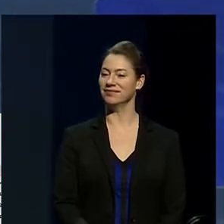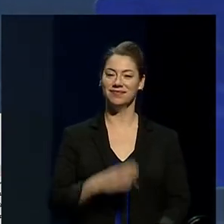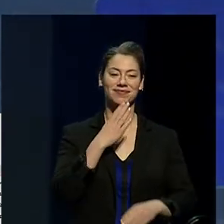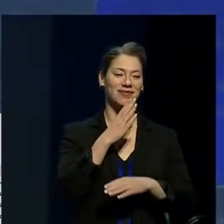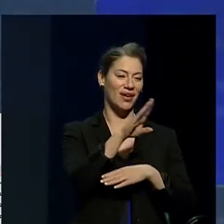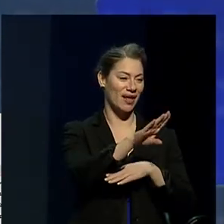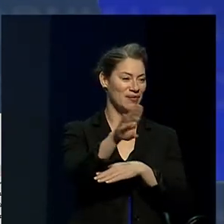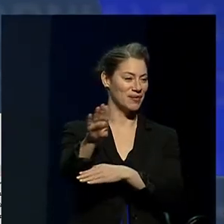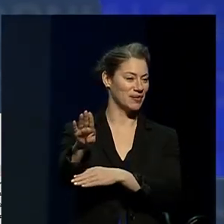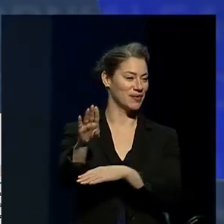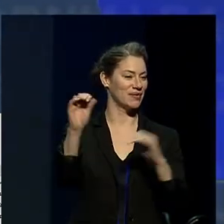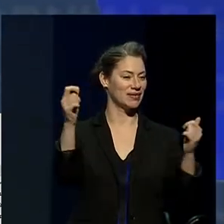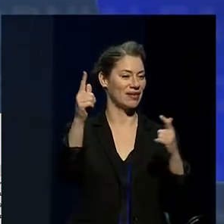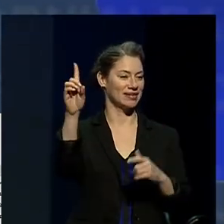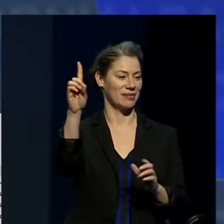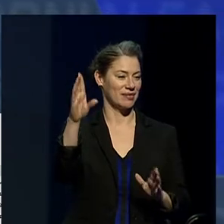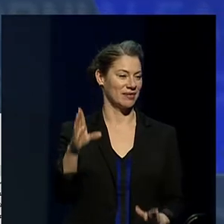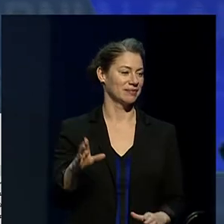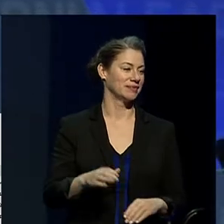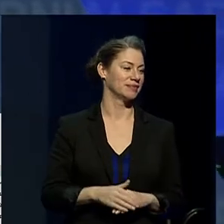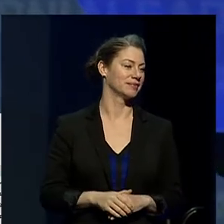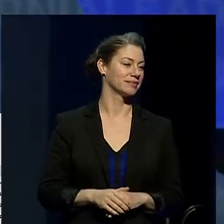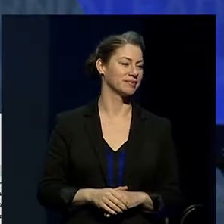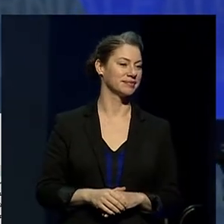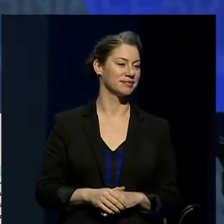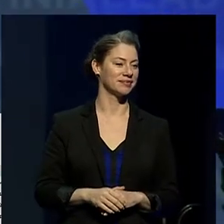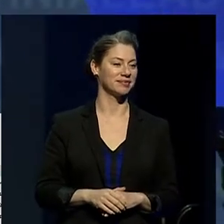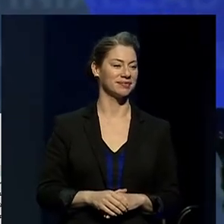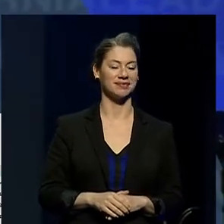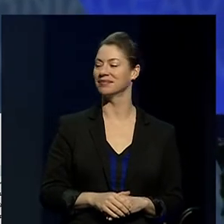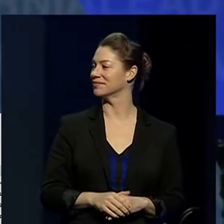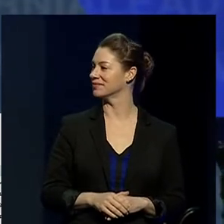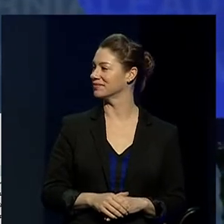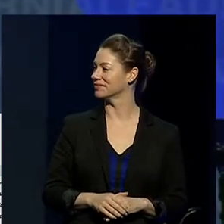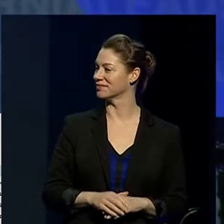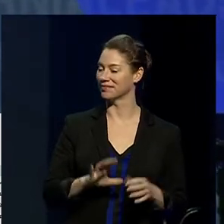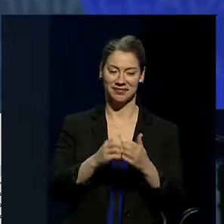Good afternoon, Democrats. Are you revved up and ready?